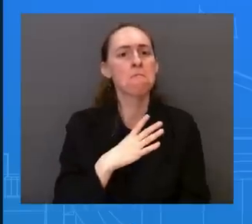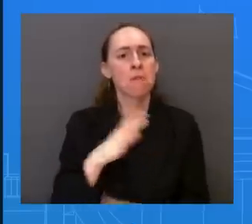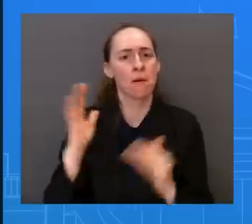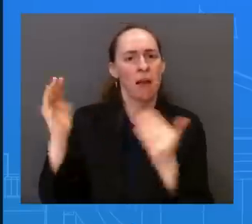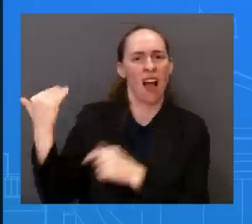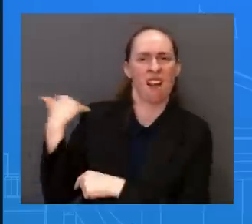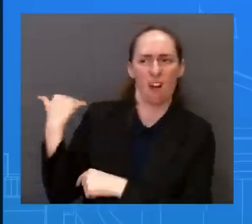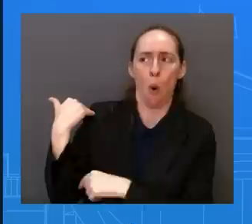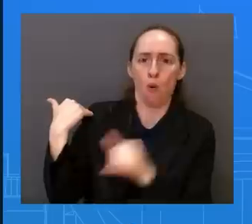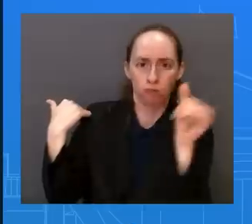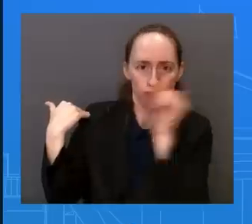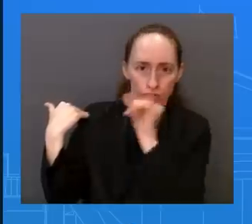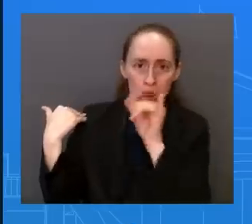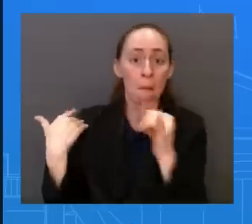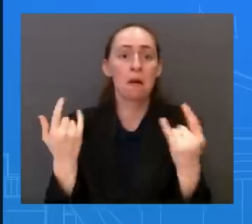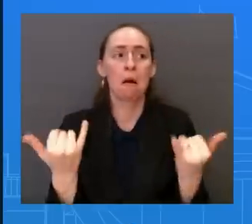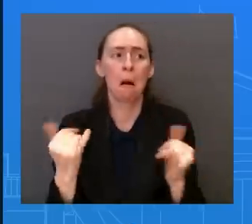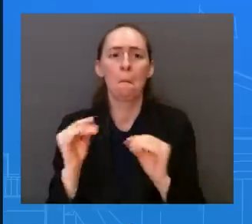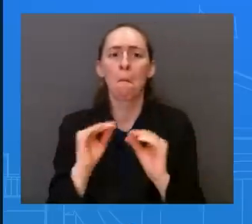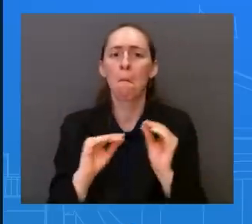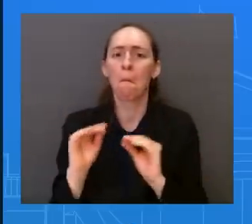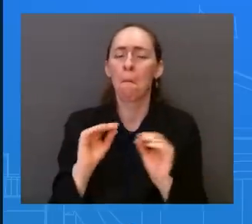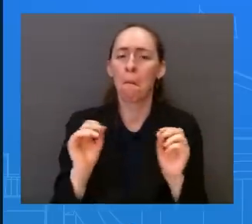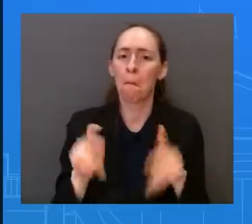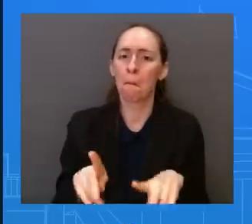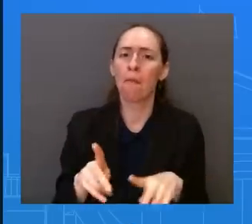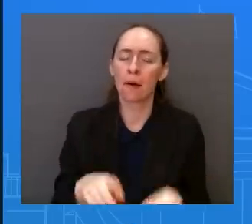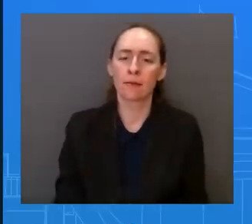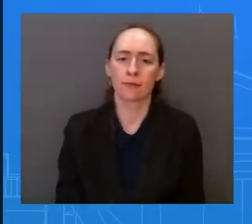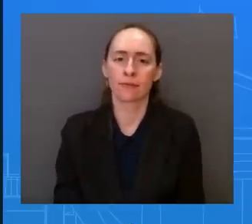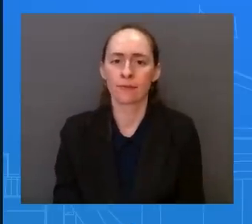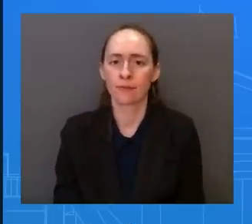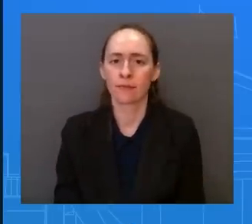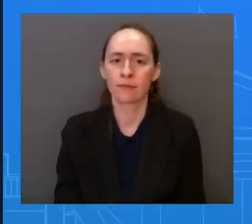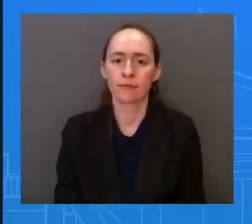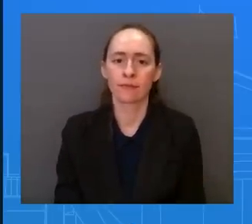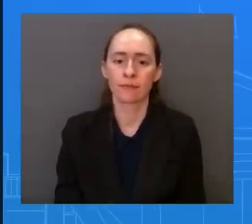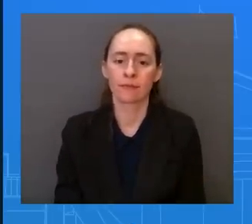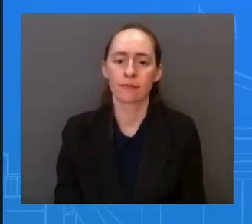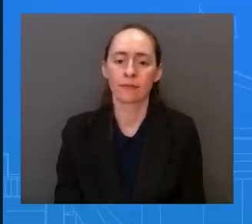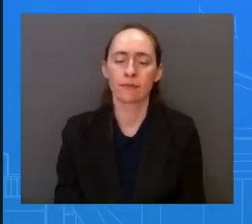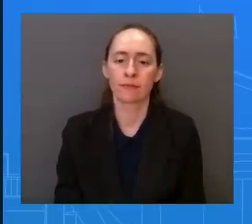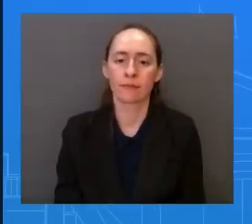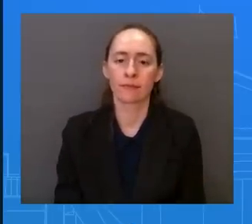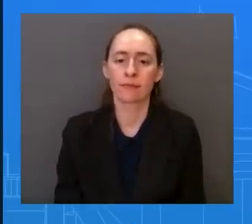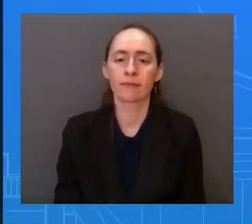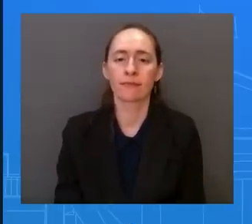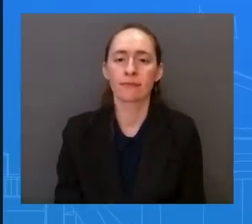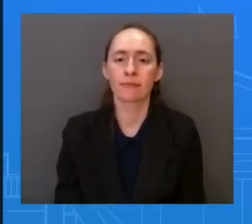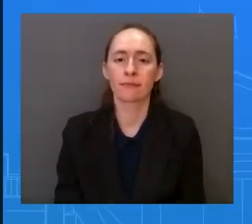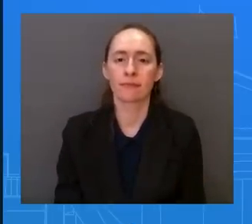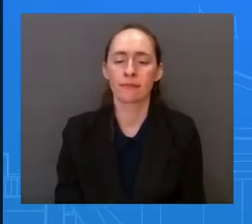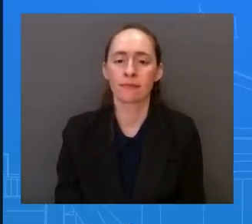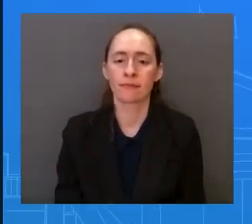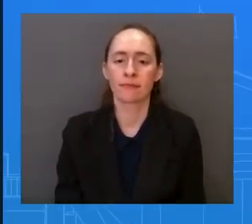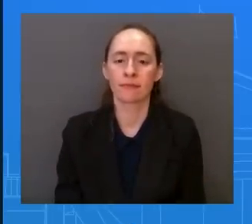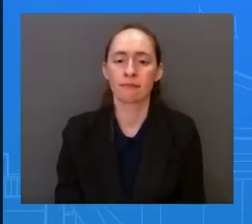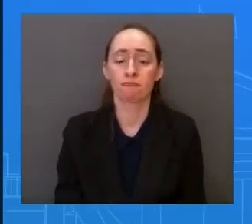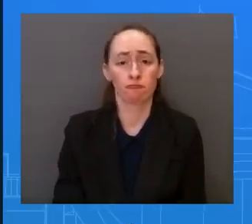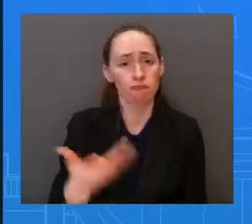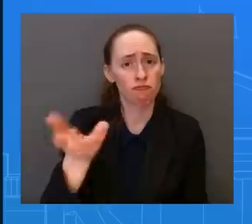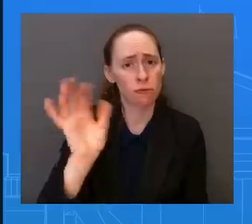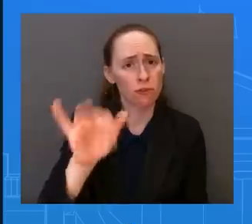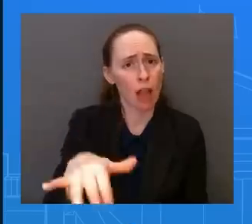quartiles as well. And so I think that that is in part reflected in the data that you're saying, is that that